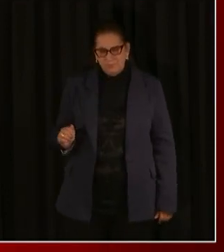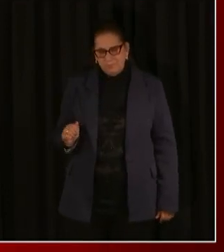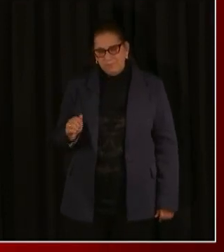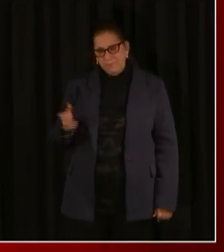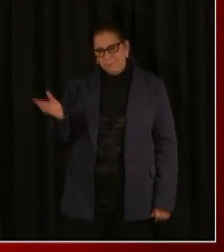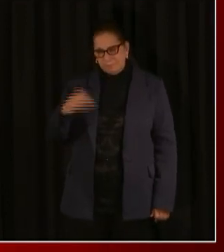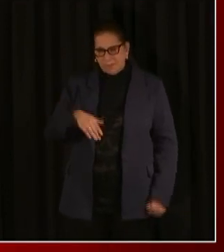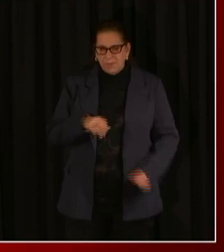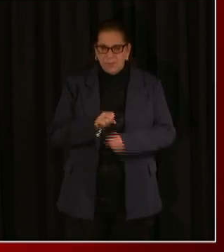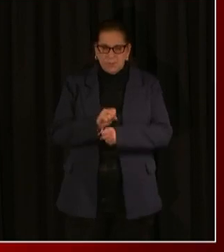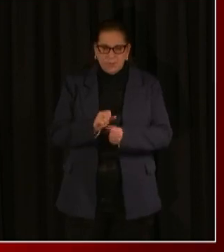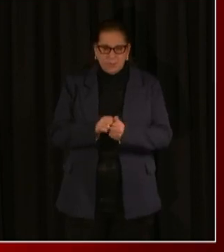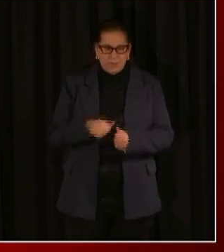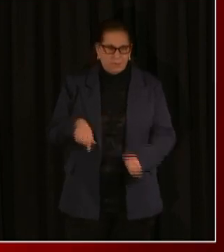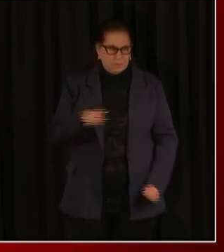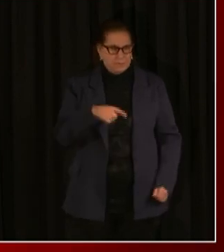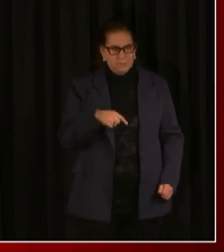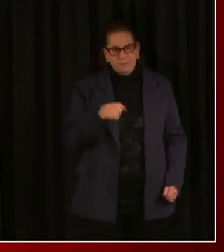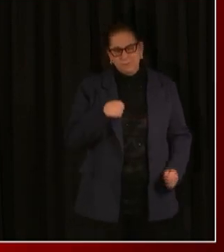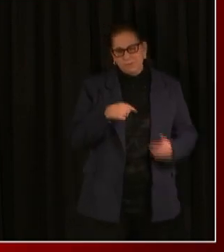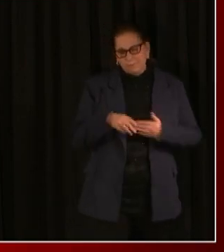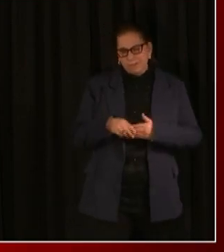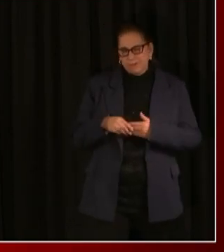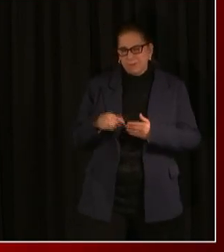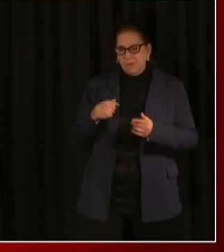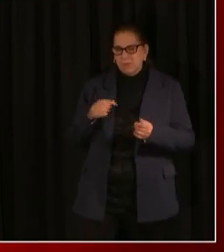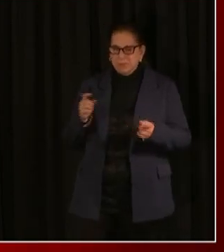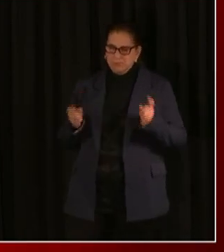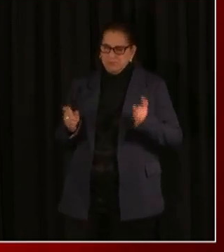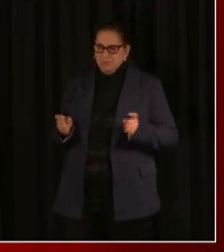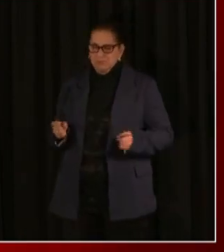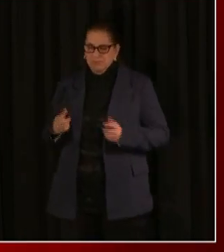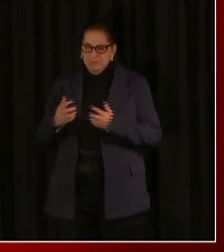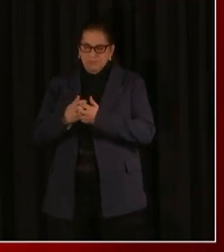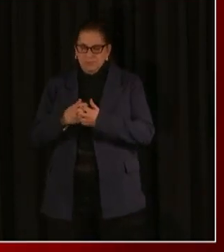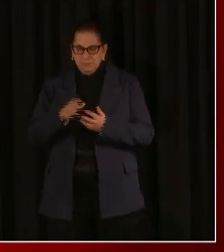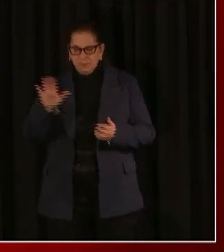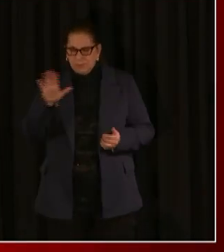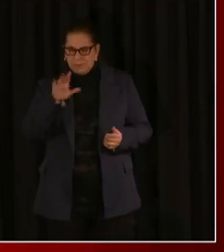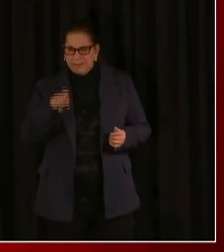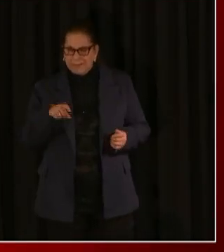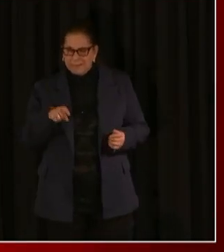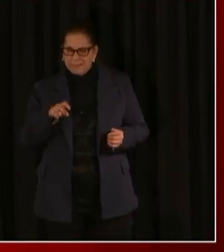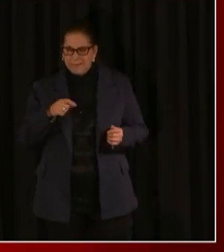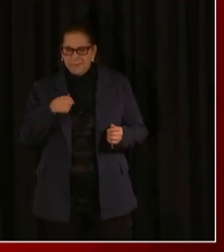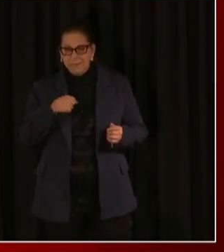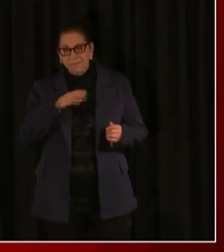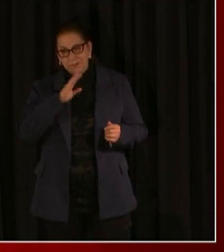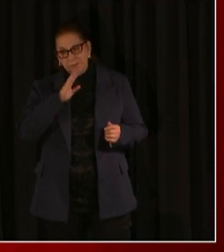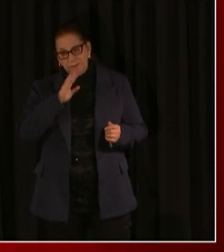And we understand that this has been a trying time, that everyone is